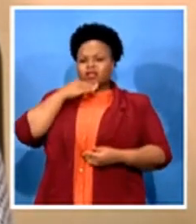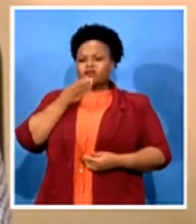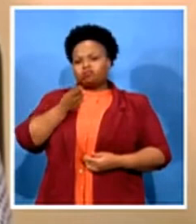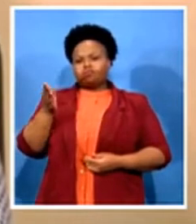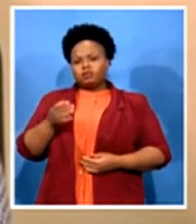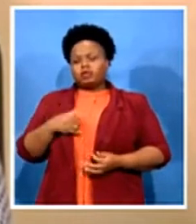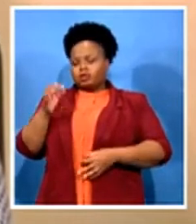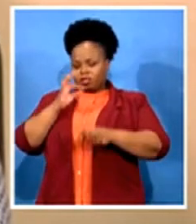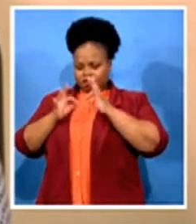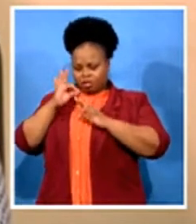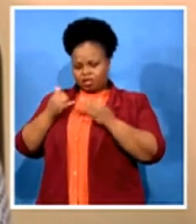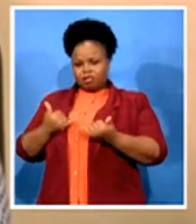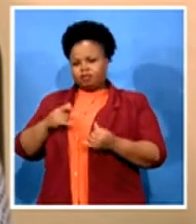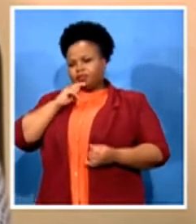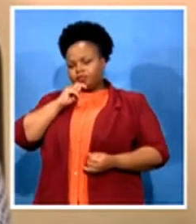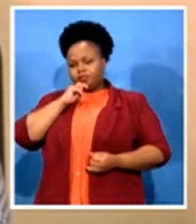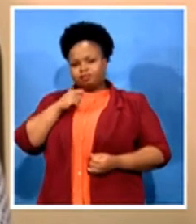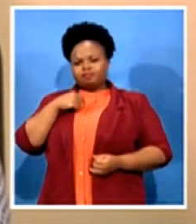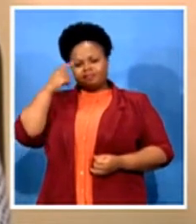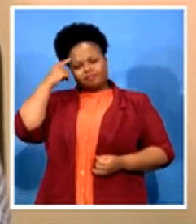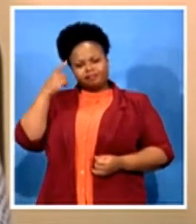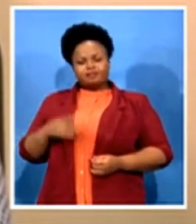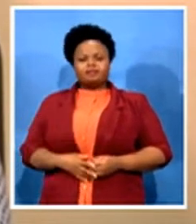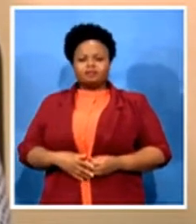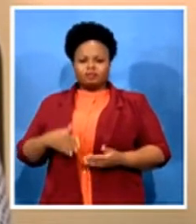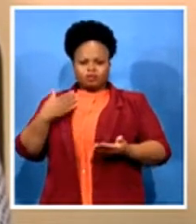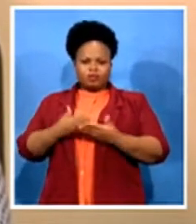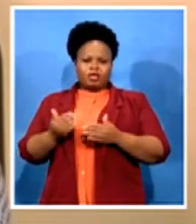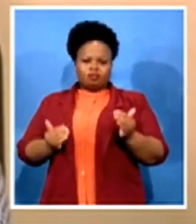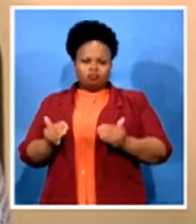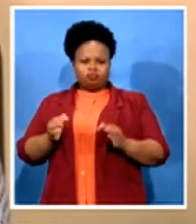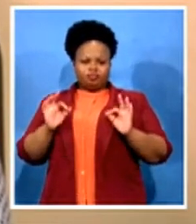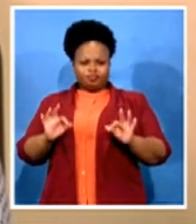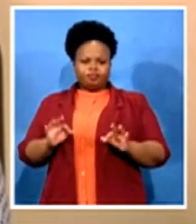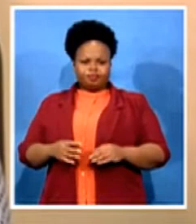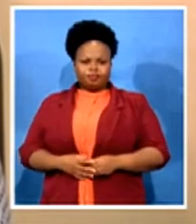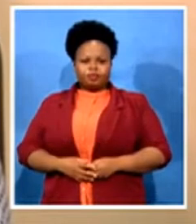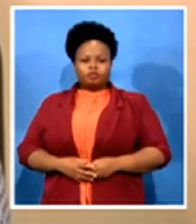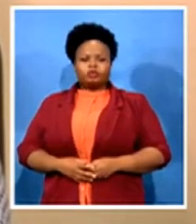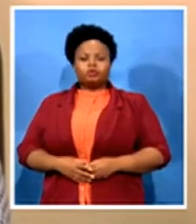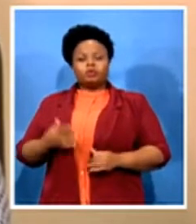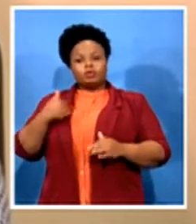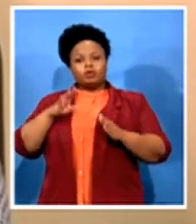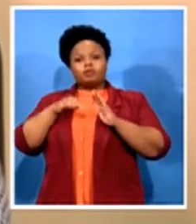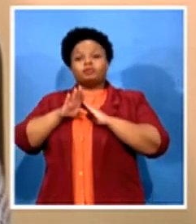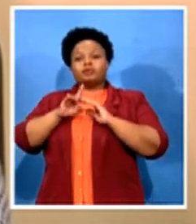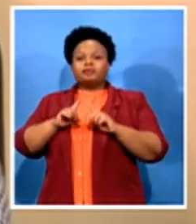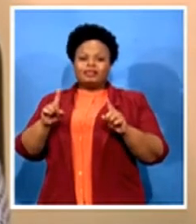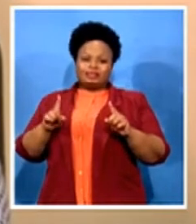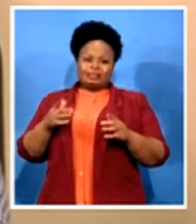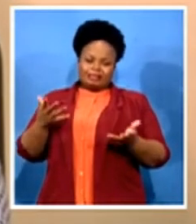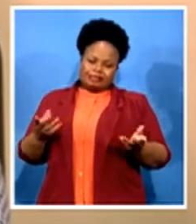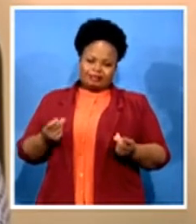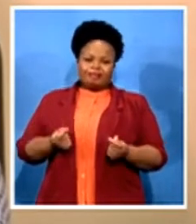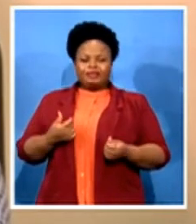I think we will be able to cope with the surge unless something drastic happens,